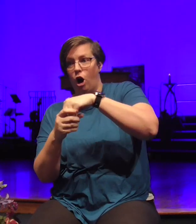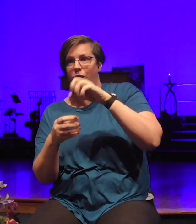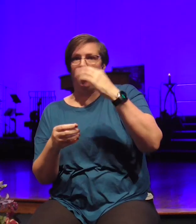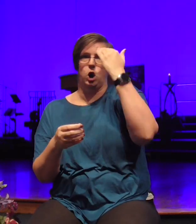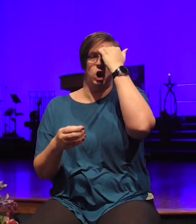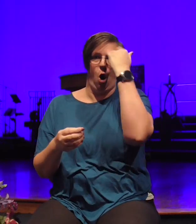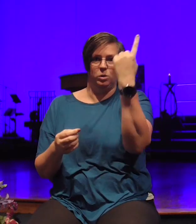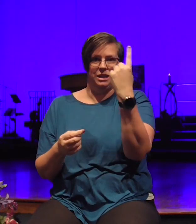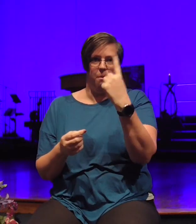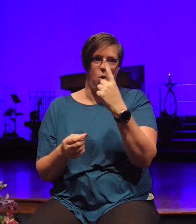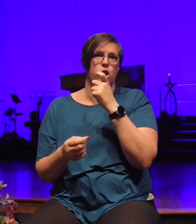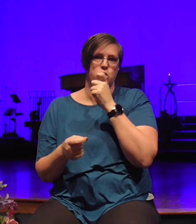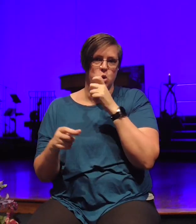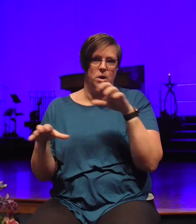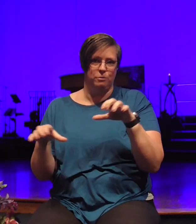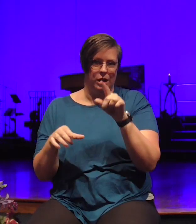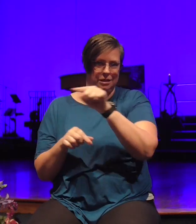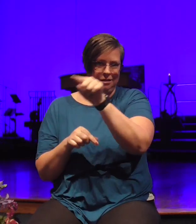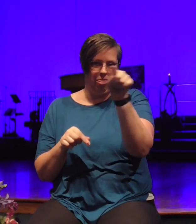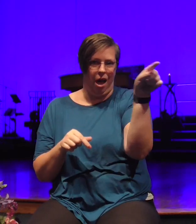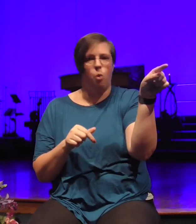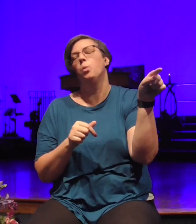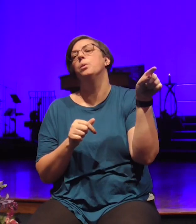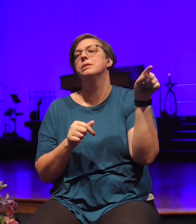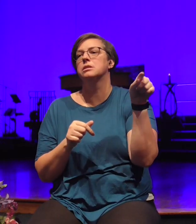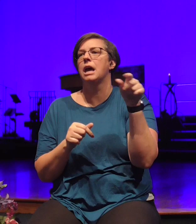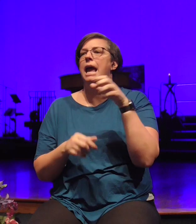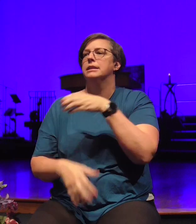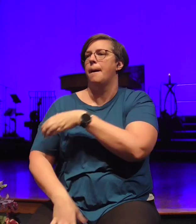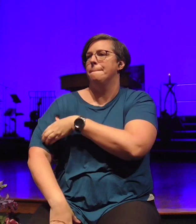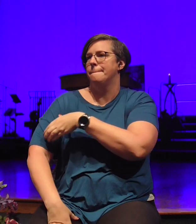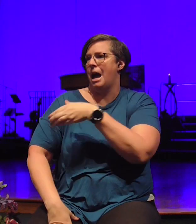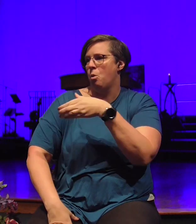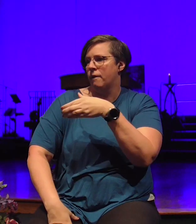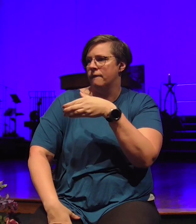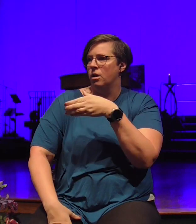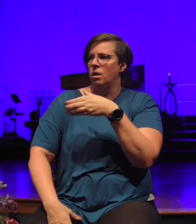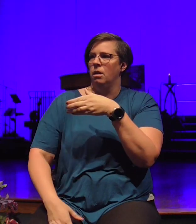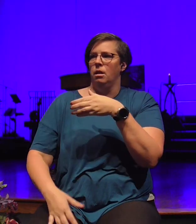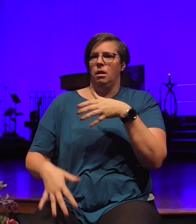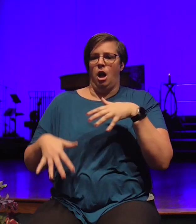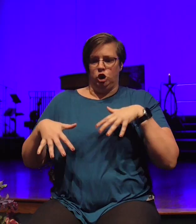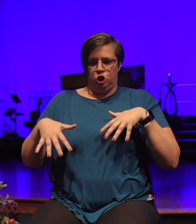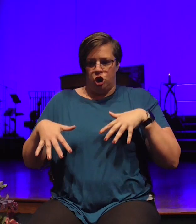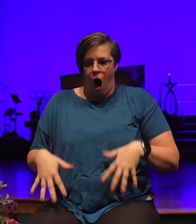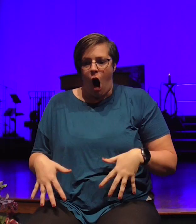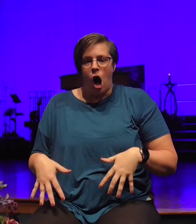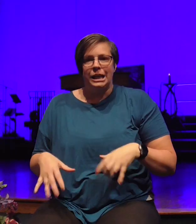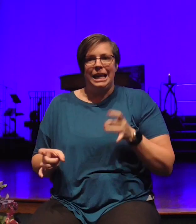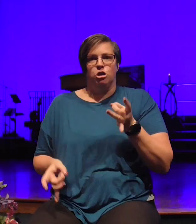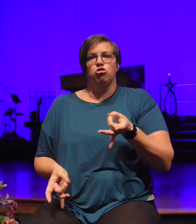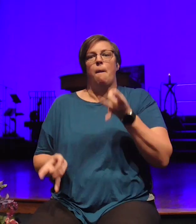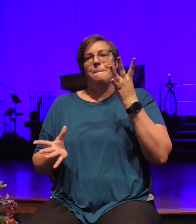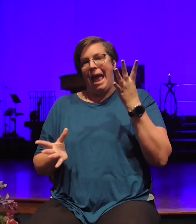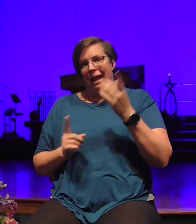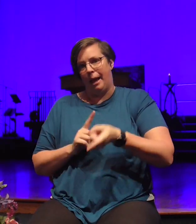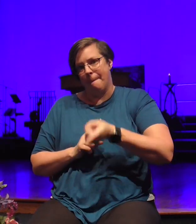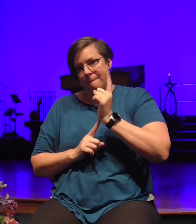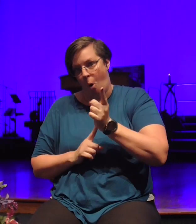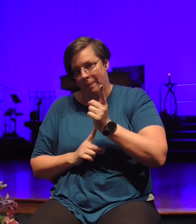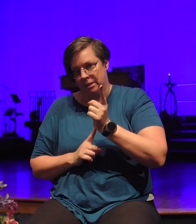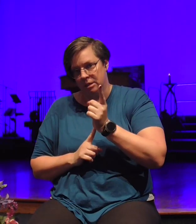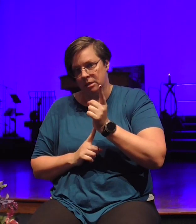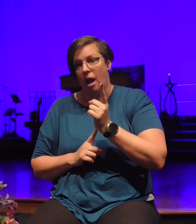to practice is that in a powerful, profound, shocking, traumatic moment like